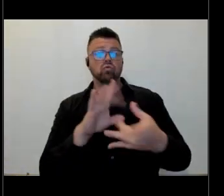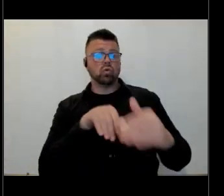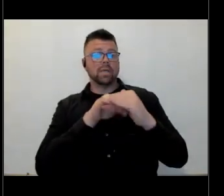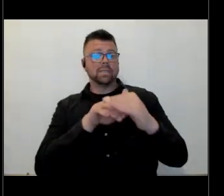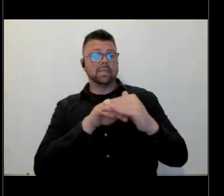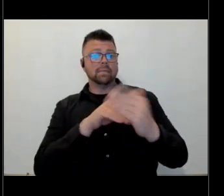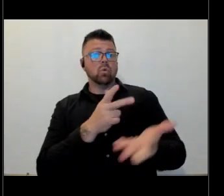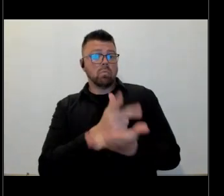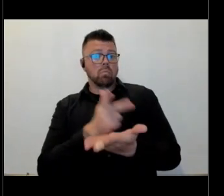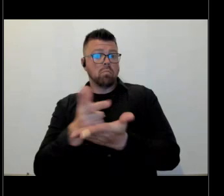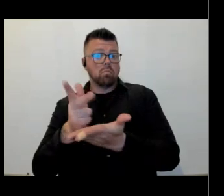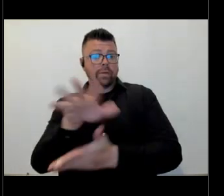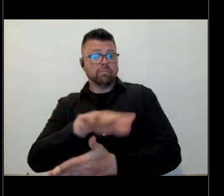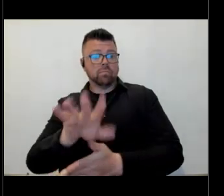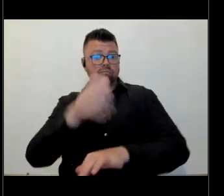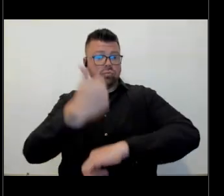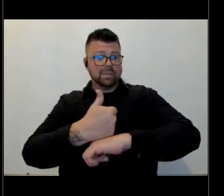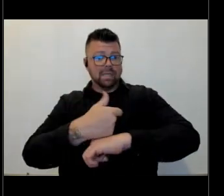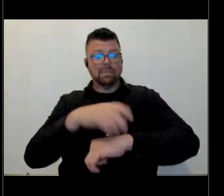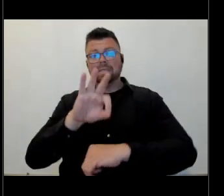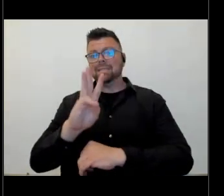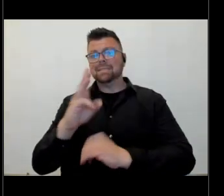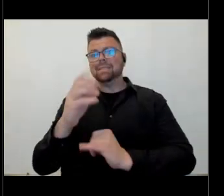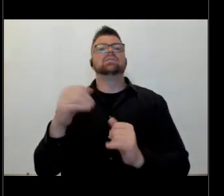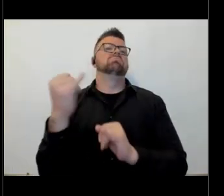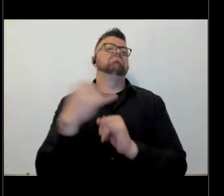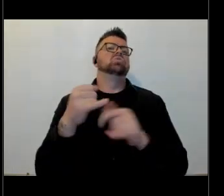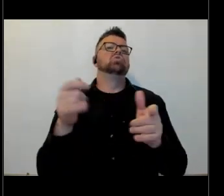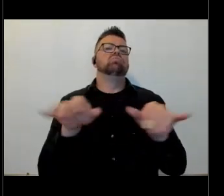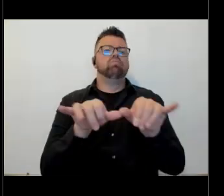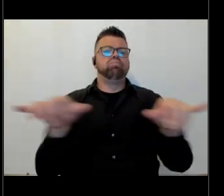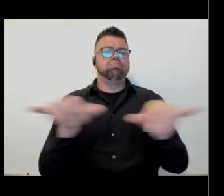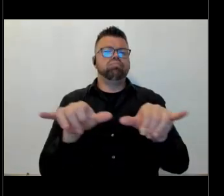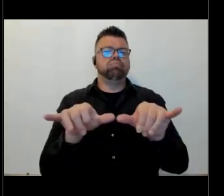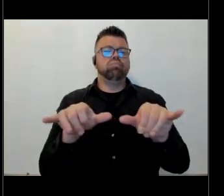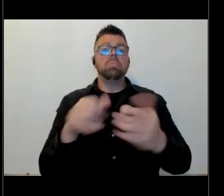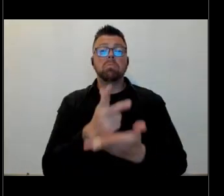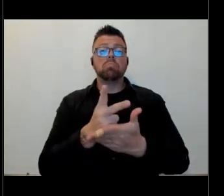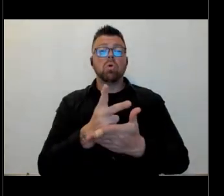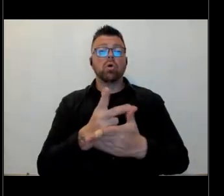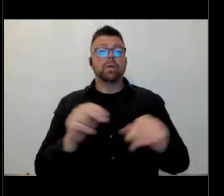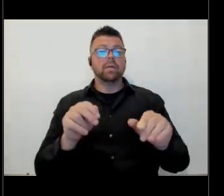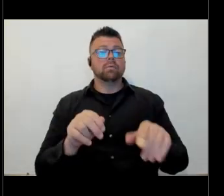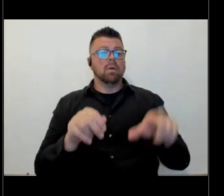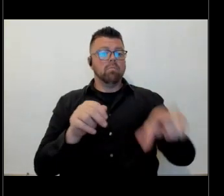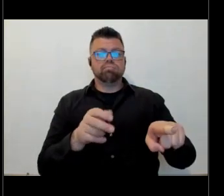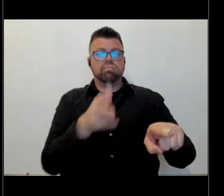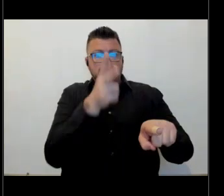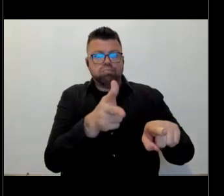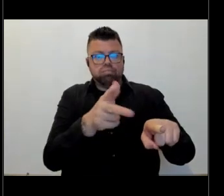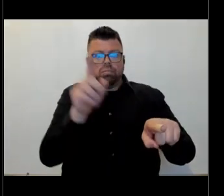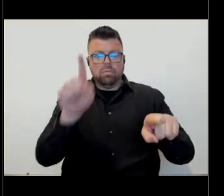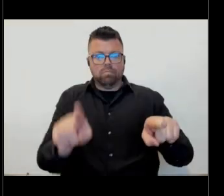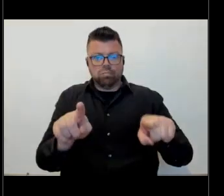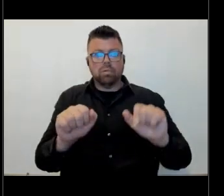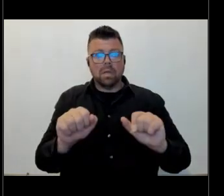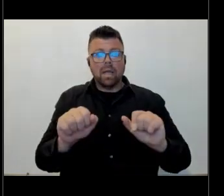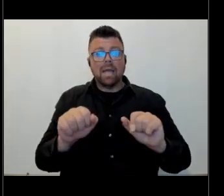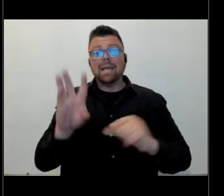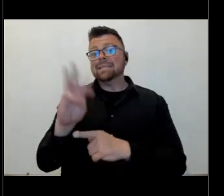parking space is a 96-inch wide parking space and a 60-inch wide